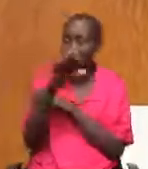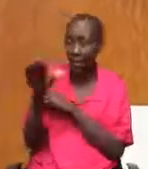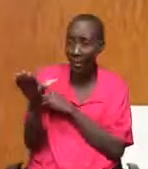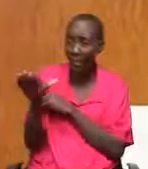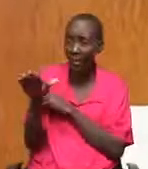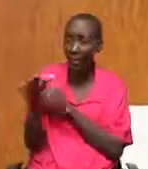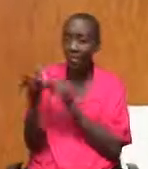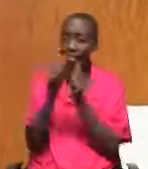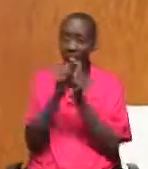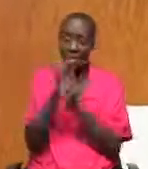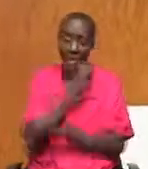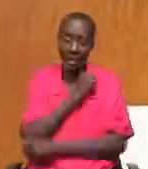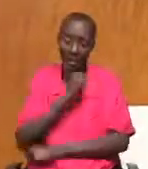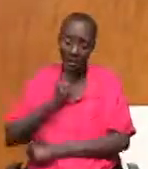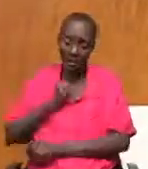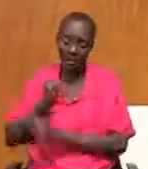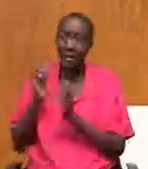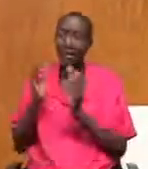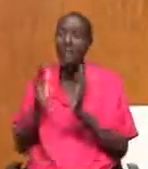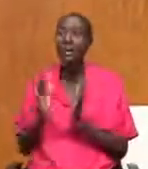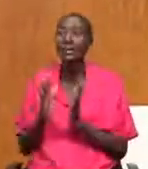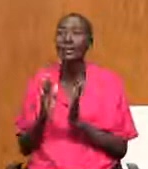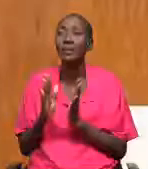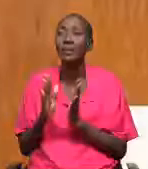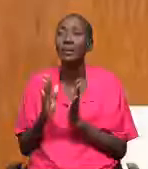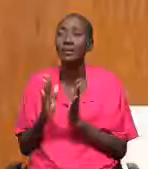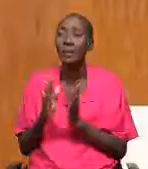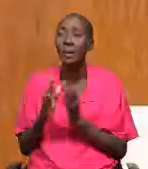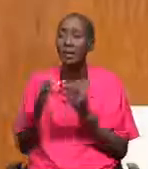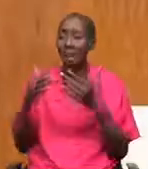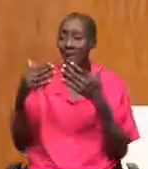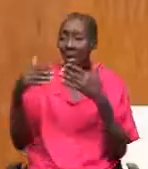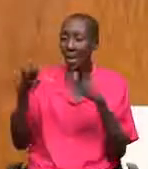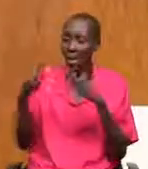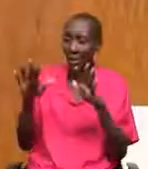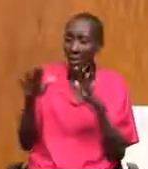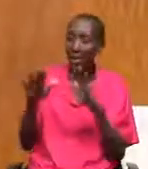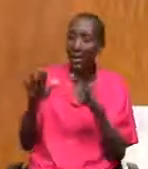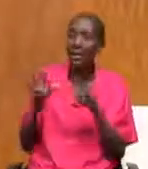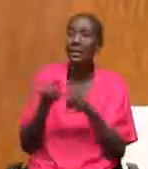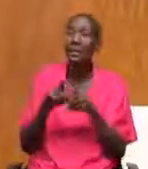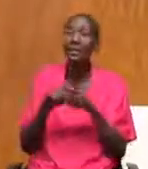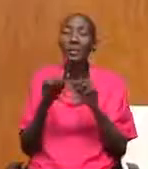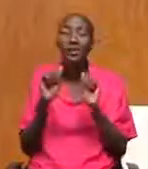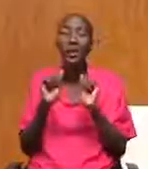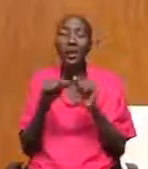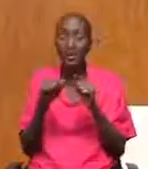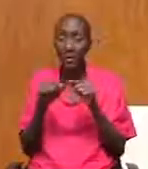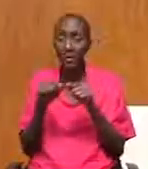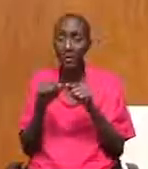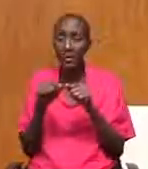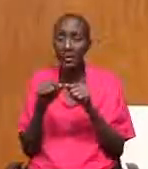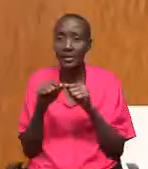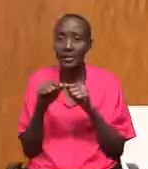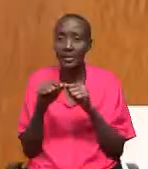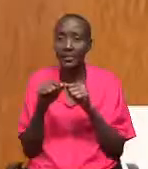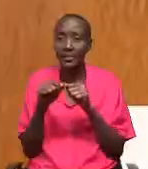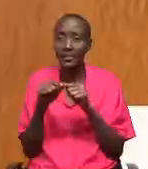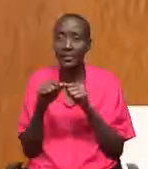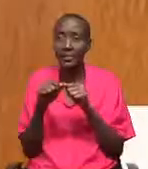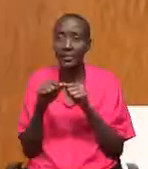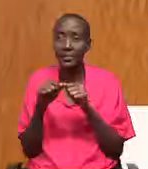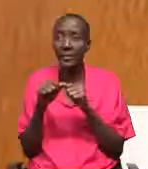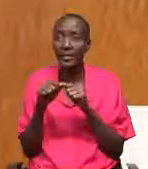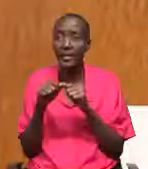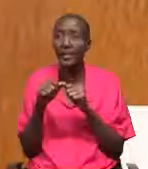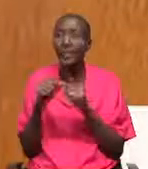both senators and members of National Assembly are still away. And we have also agreed that we are going to take a